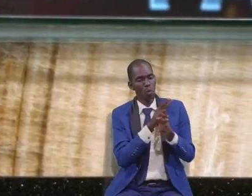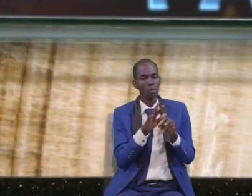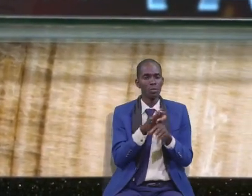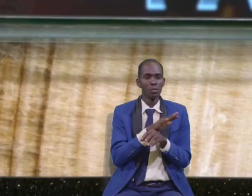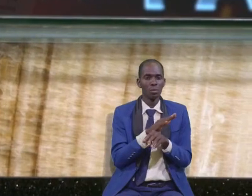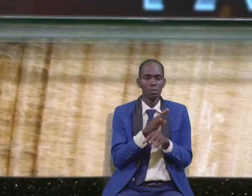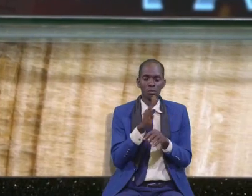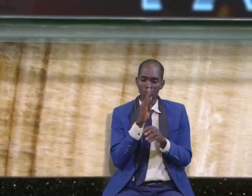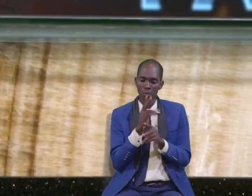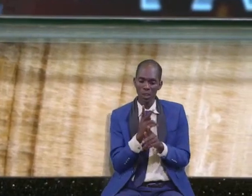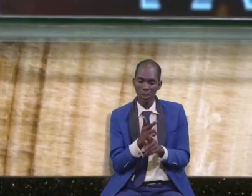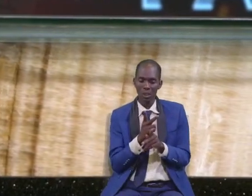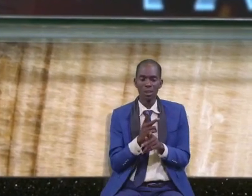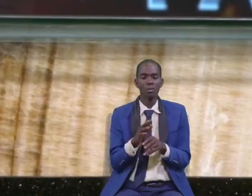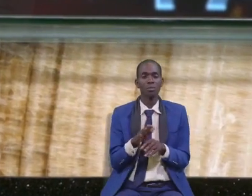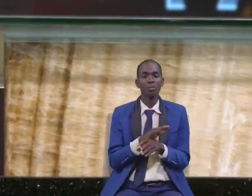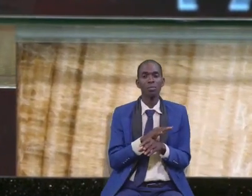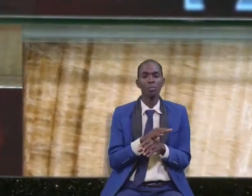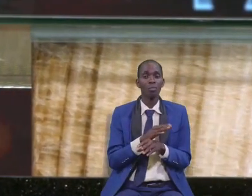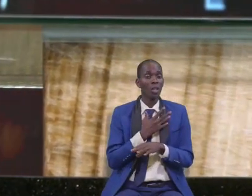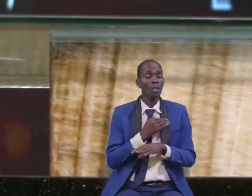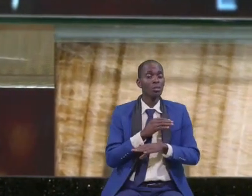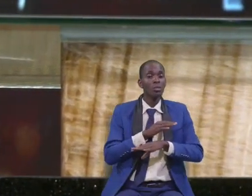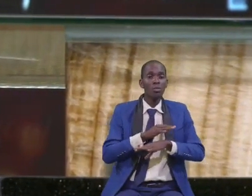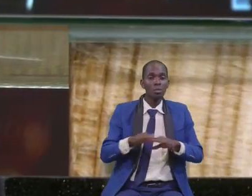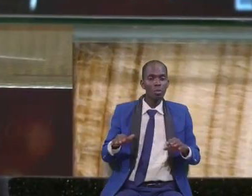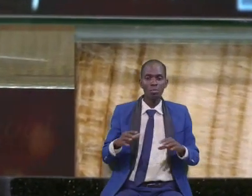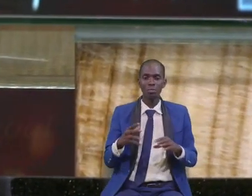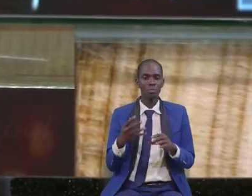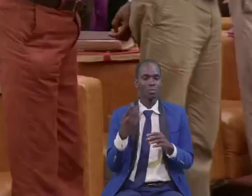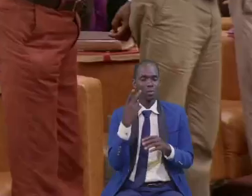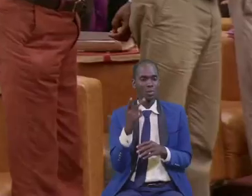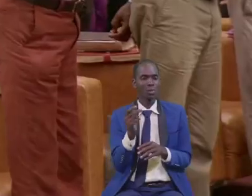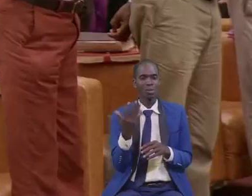sober, and don't take things for granted.